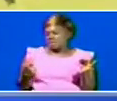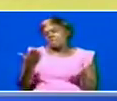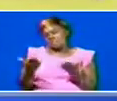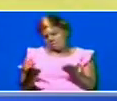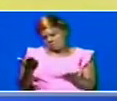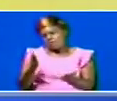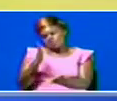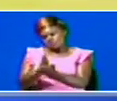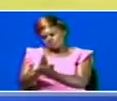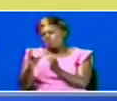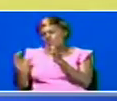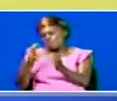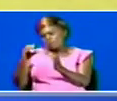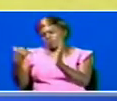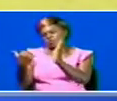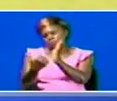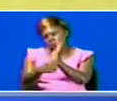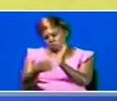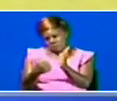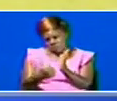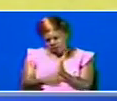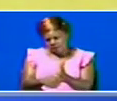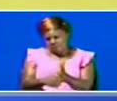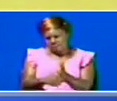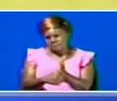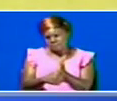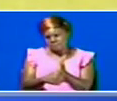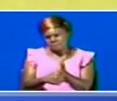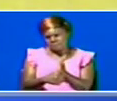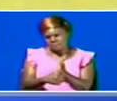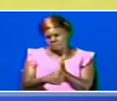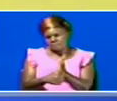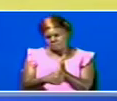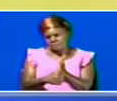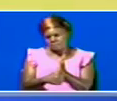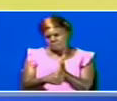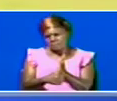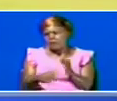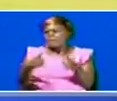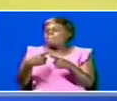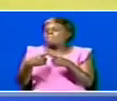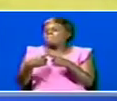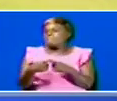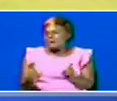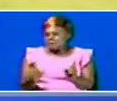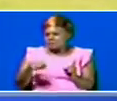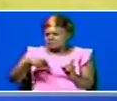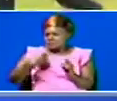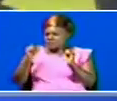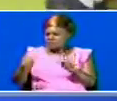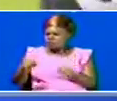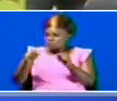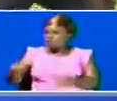a communication issue in communicating with them in terms of whether they are going or not going. But in terms of whether we were able to